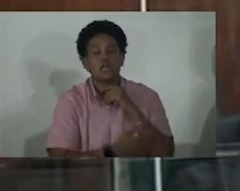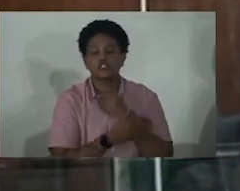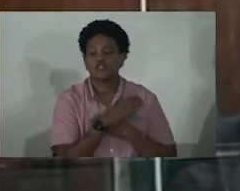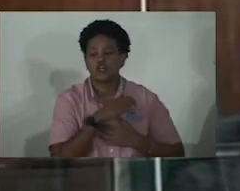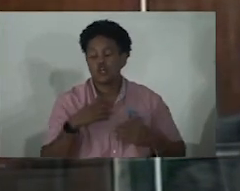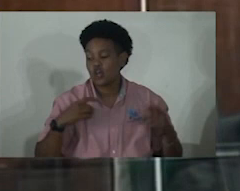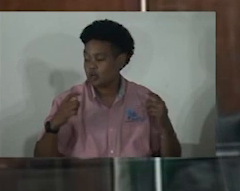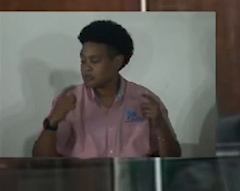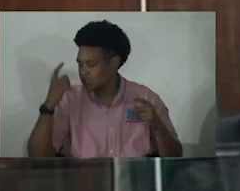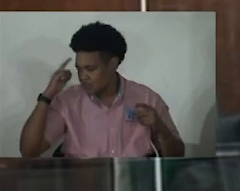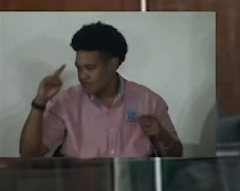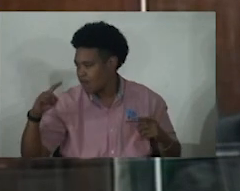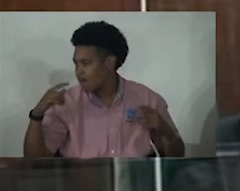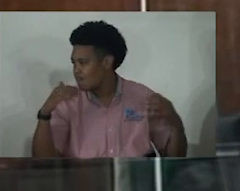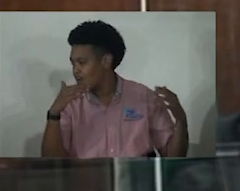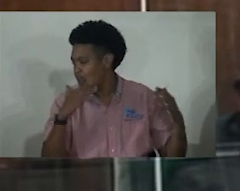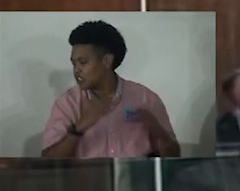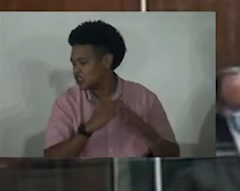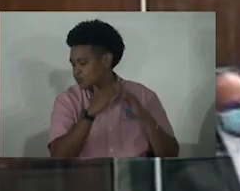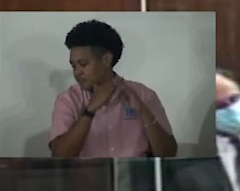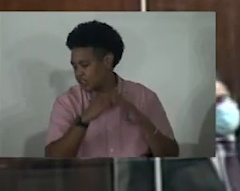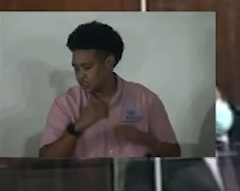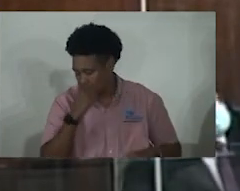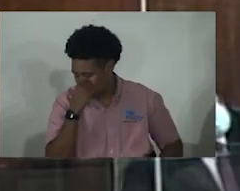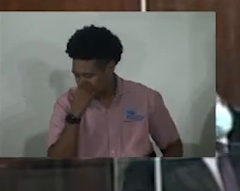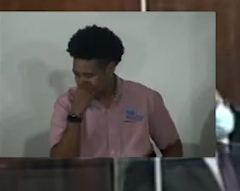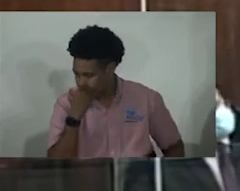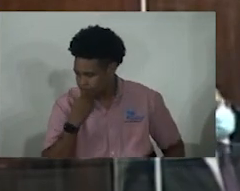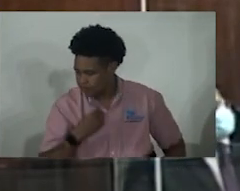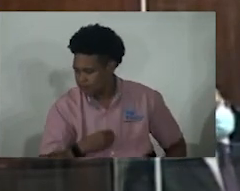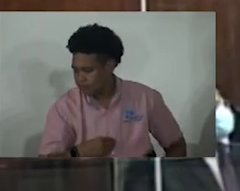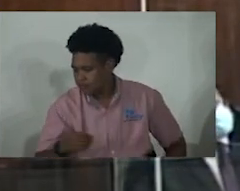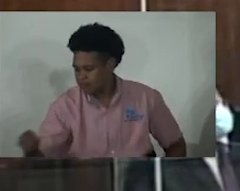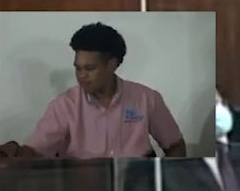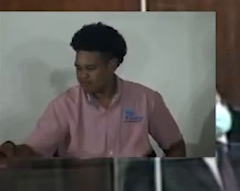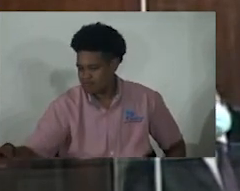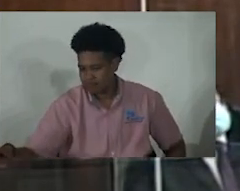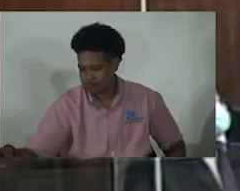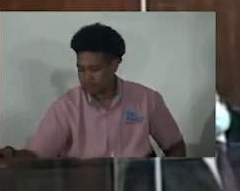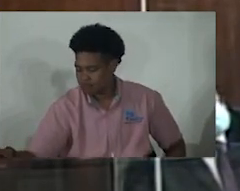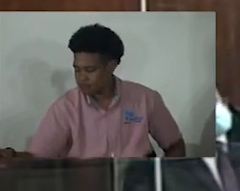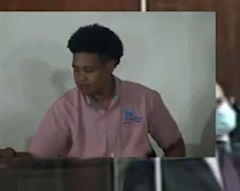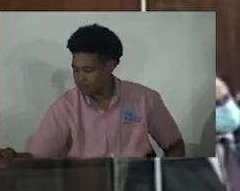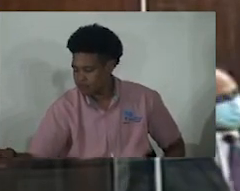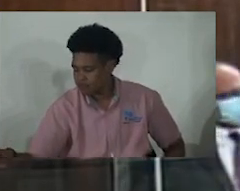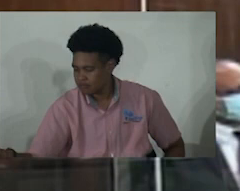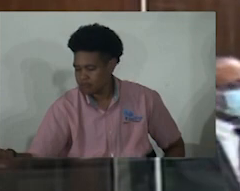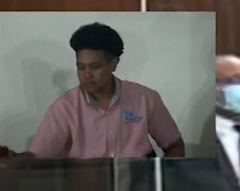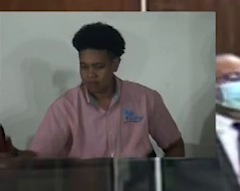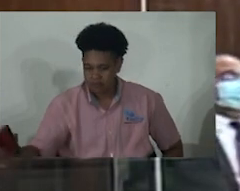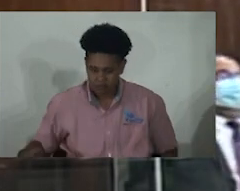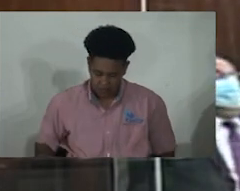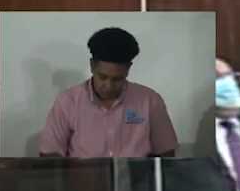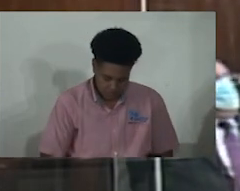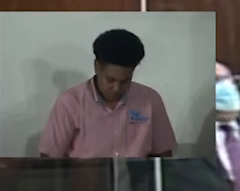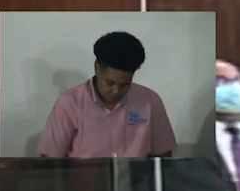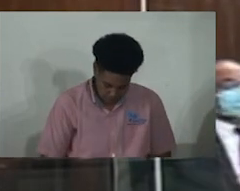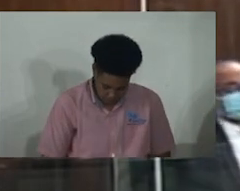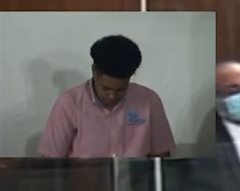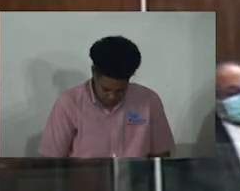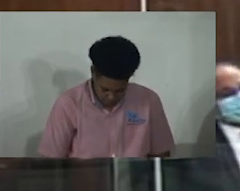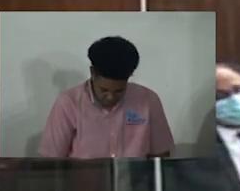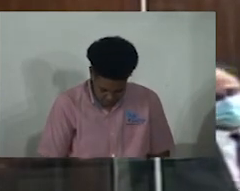Commission for Violence Prevention. And that commission has started its work. It has presented to